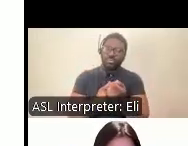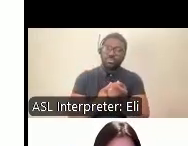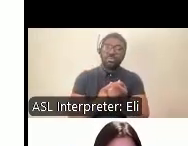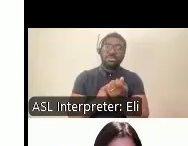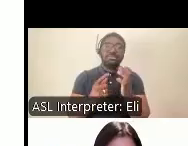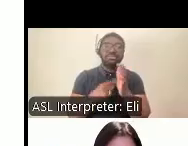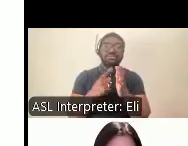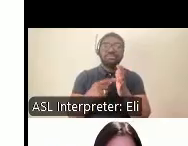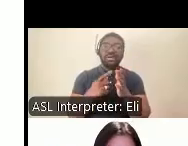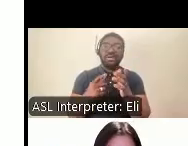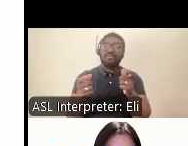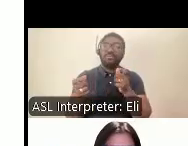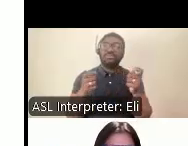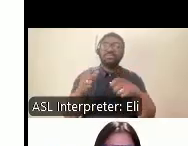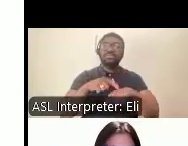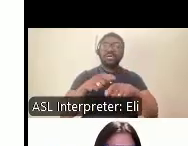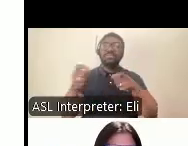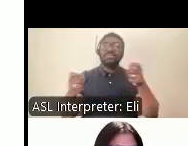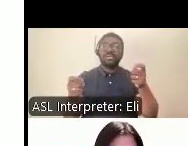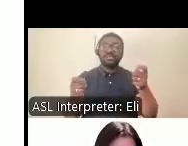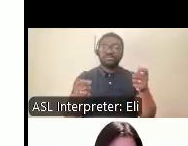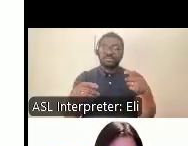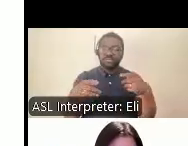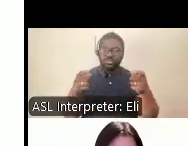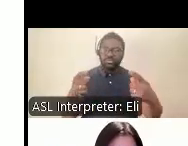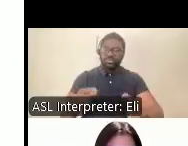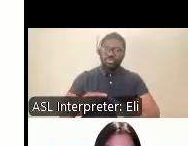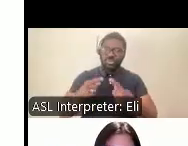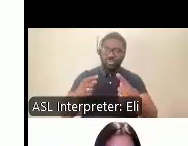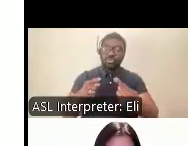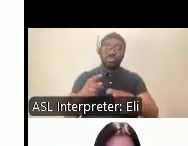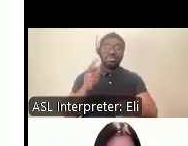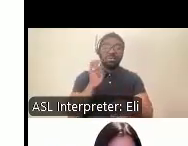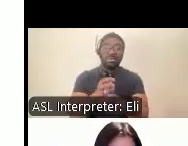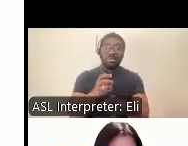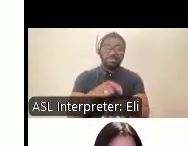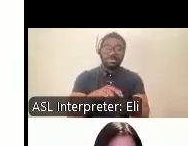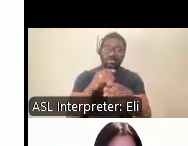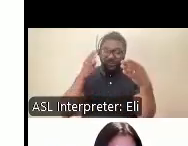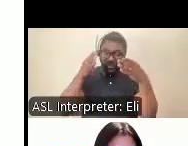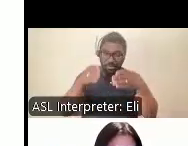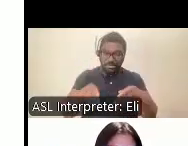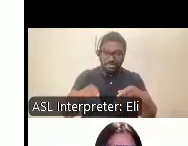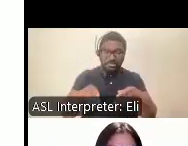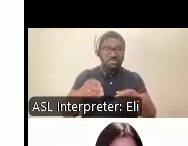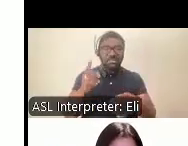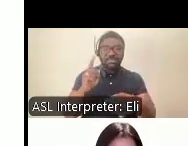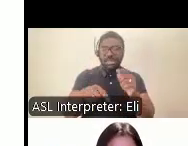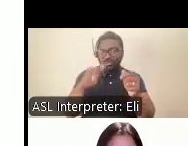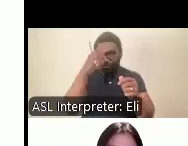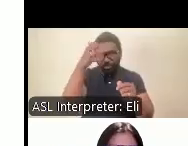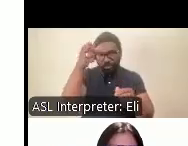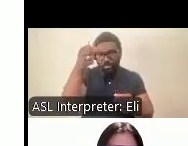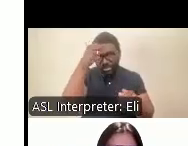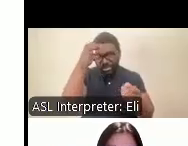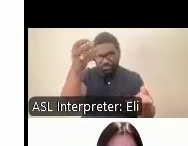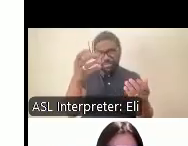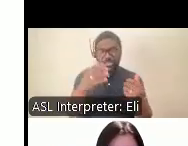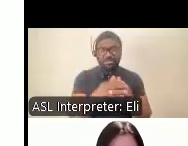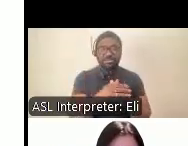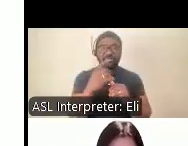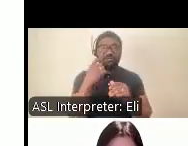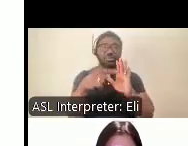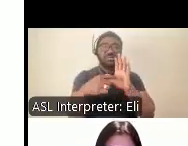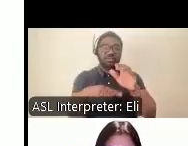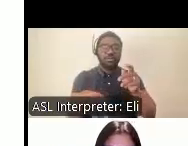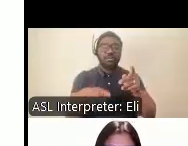or follow through, difficulty focusing or remembering information. For example, someone may have multiple